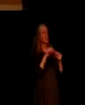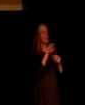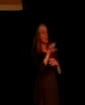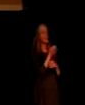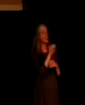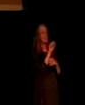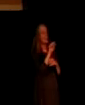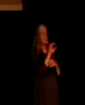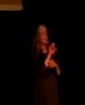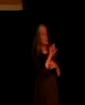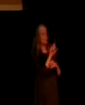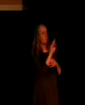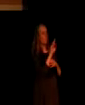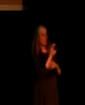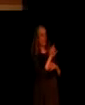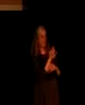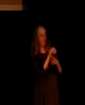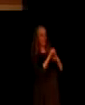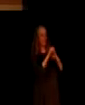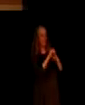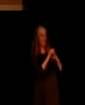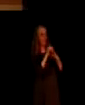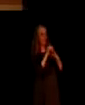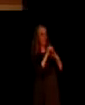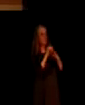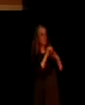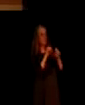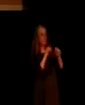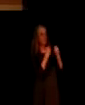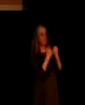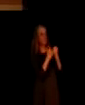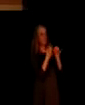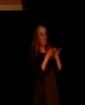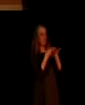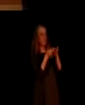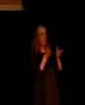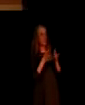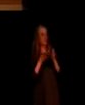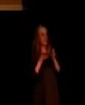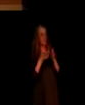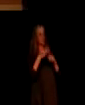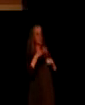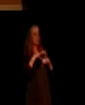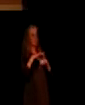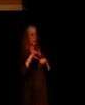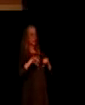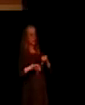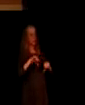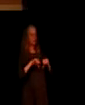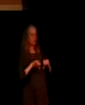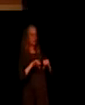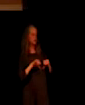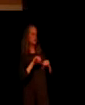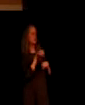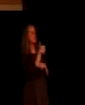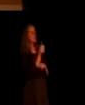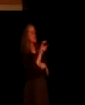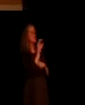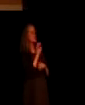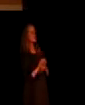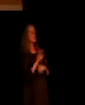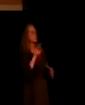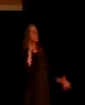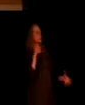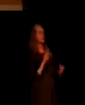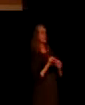billion overall agency budget, NASA Earth Science has sat at around 10% for a